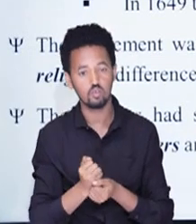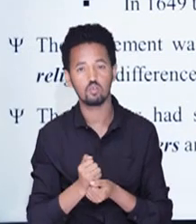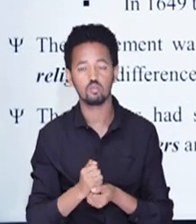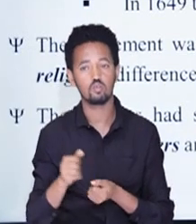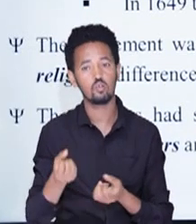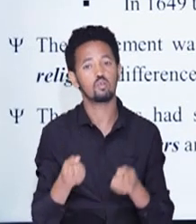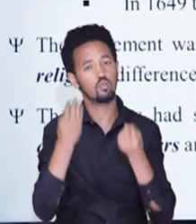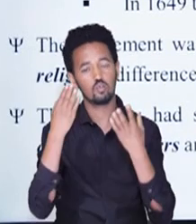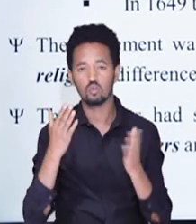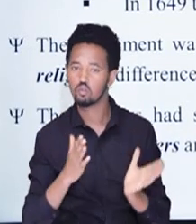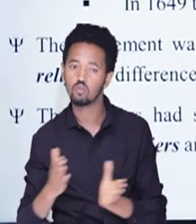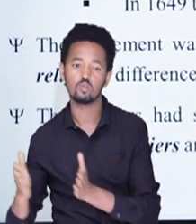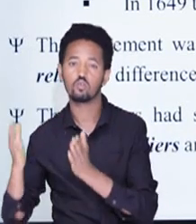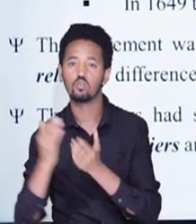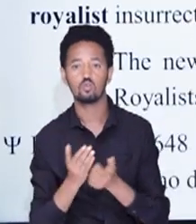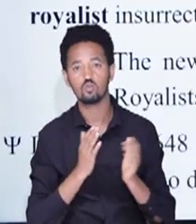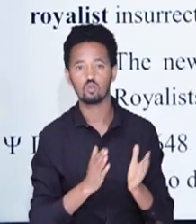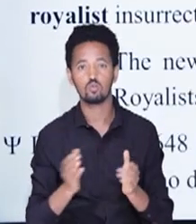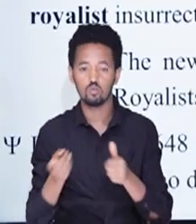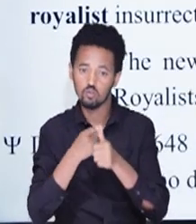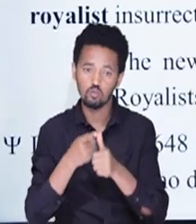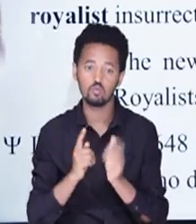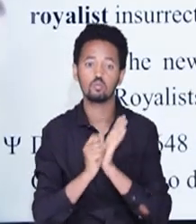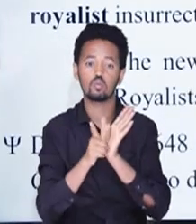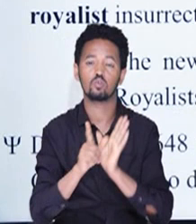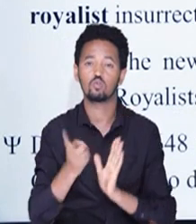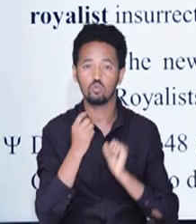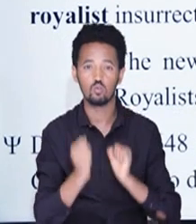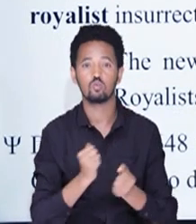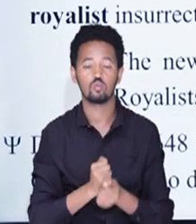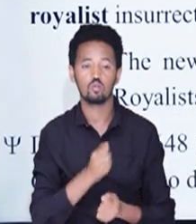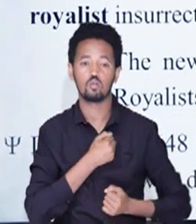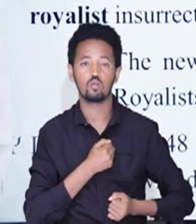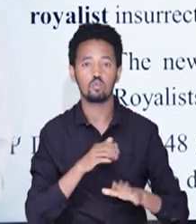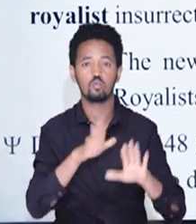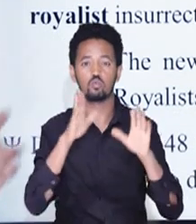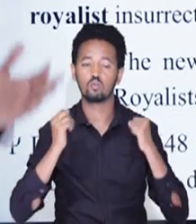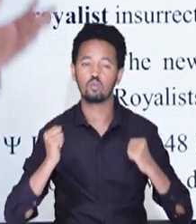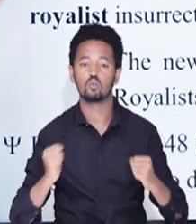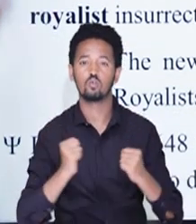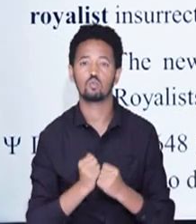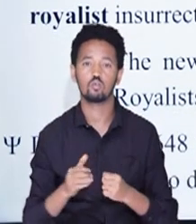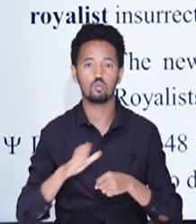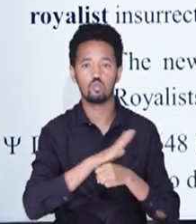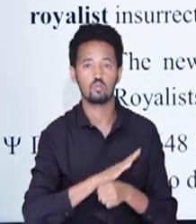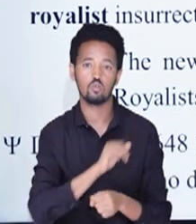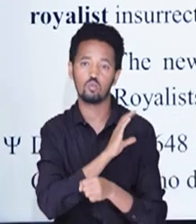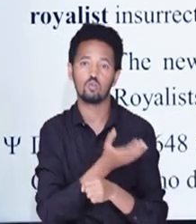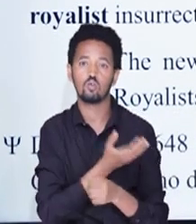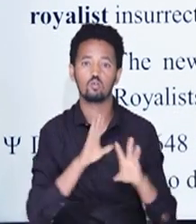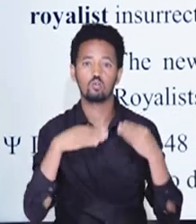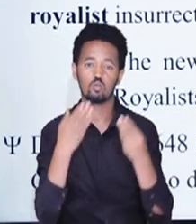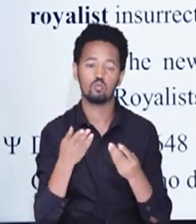ordinary soldiers and junior officers of the New Model Army. The low ranks of the army were strong enough to force the